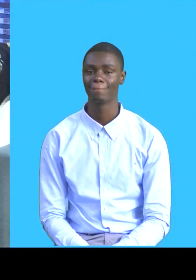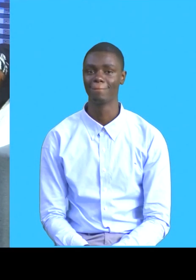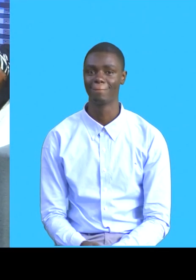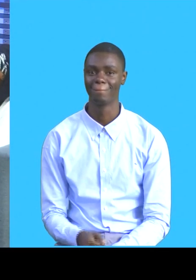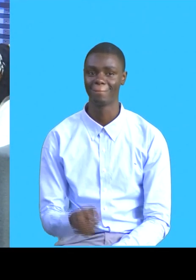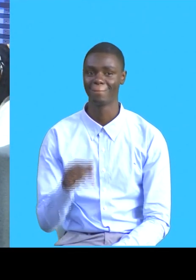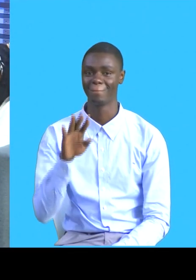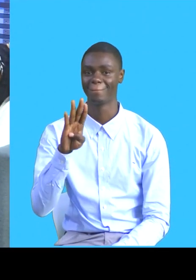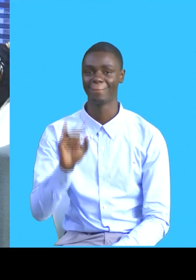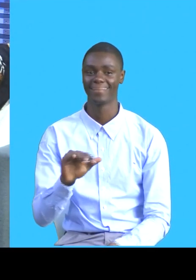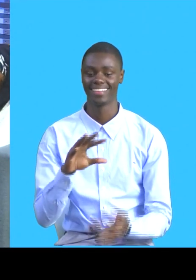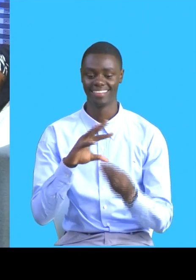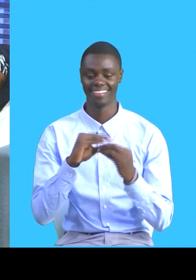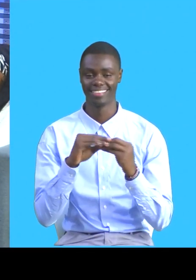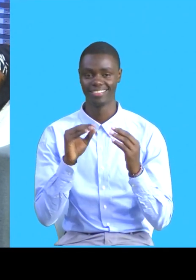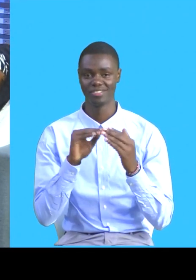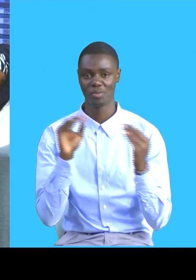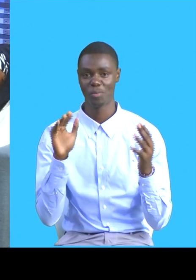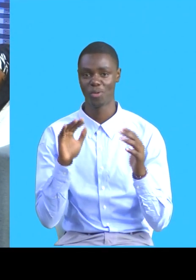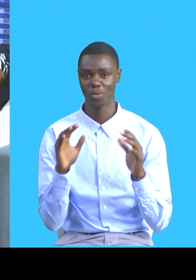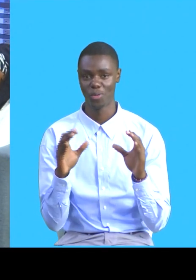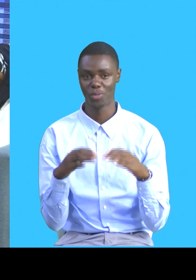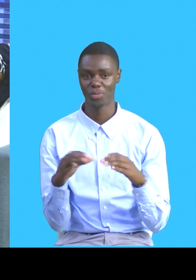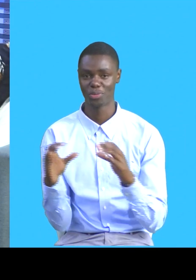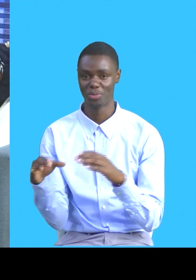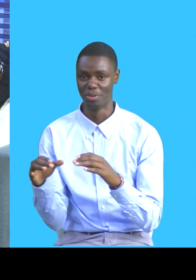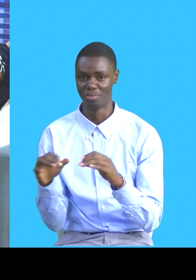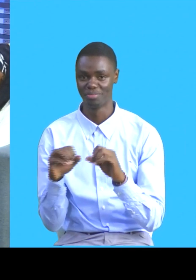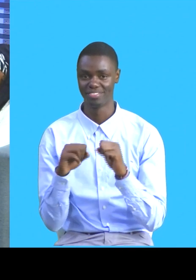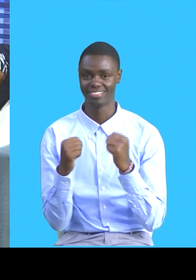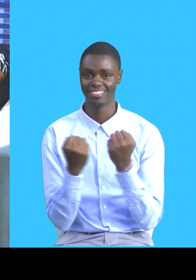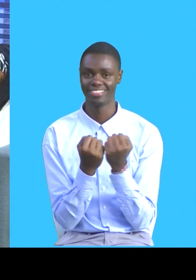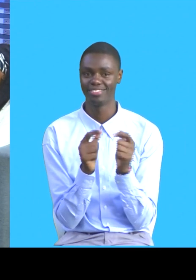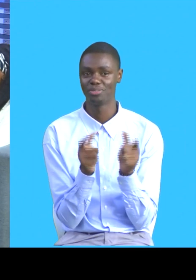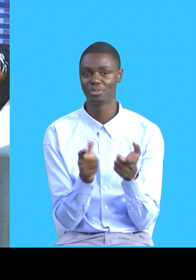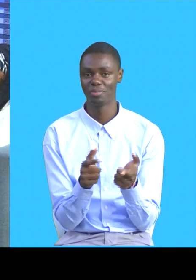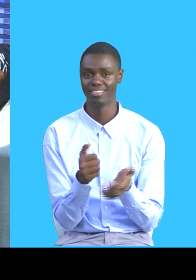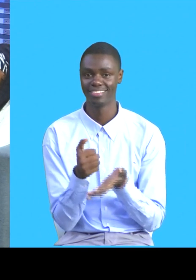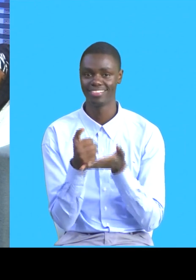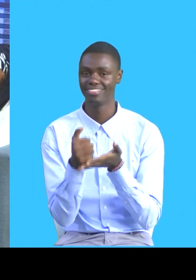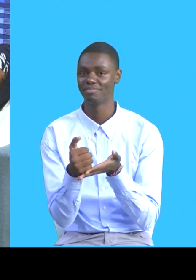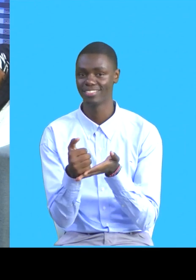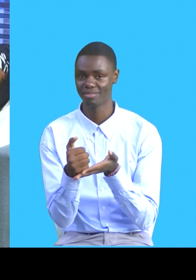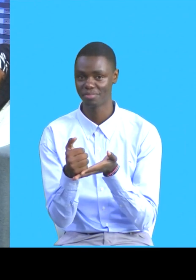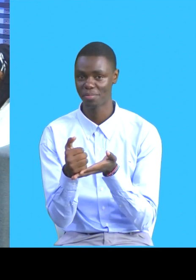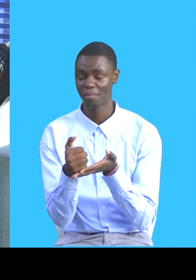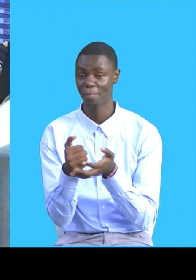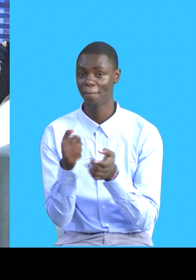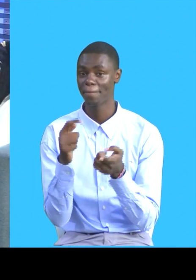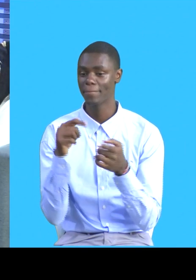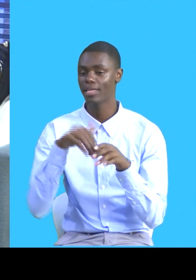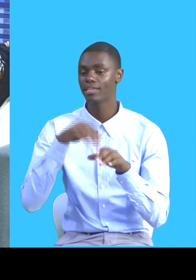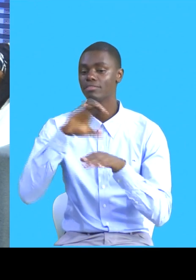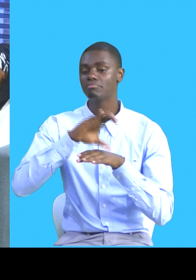By creating more groups, by social media, helping them also in